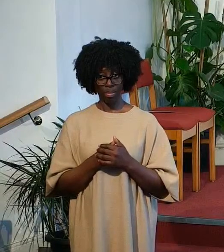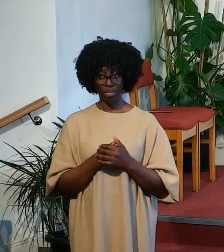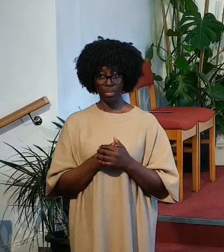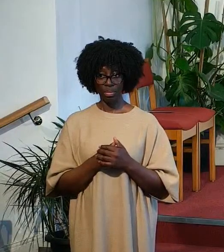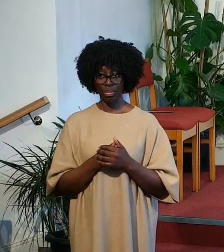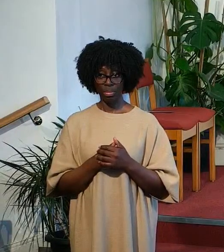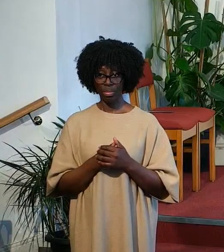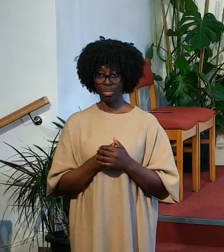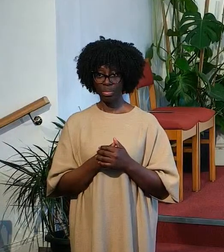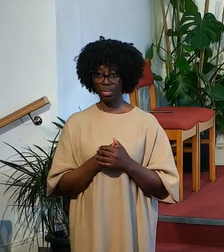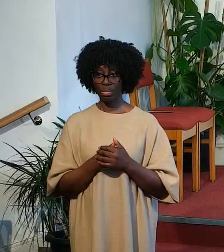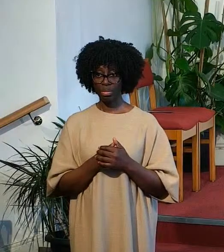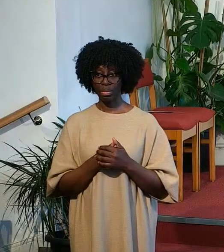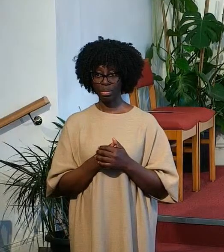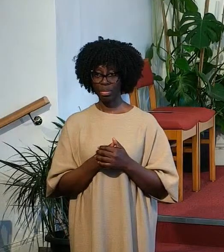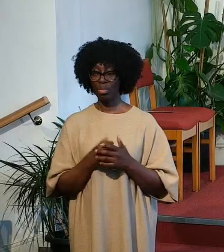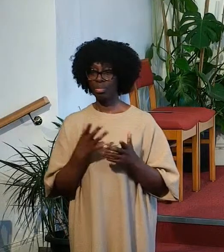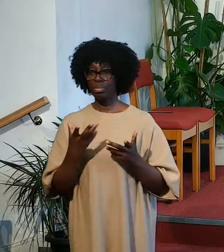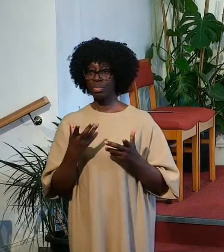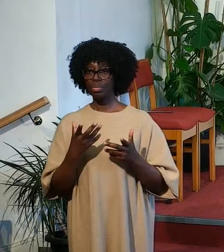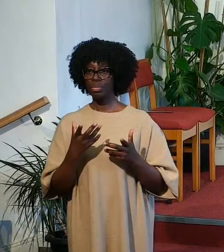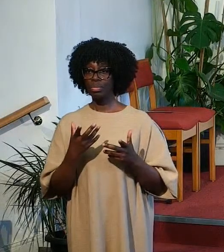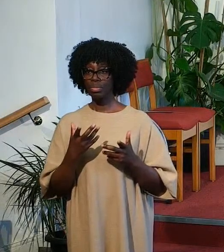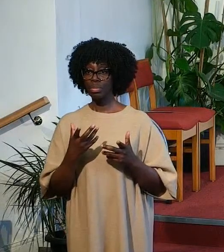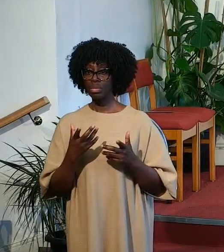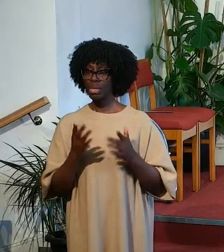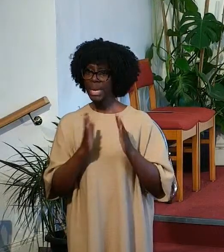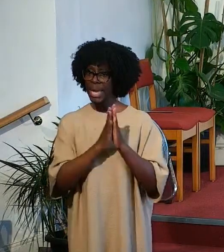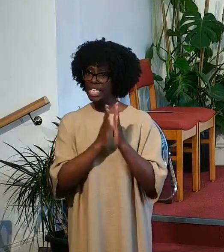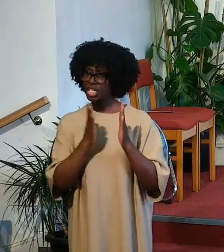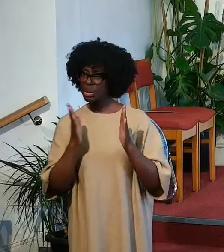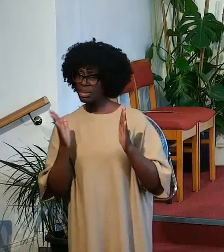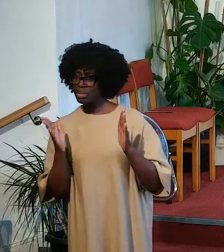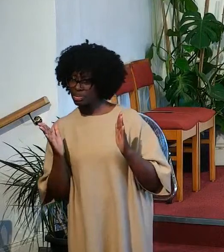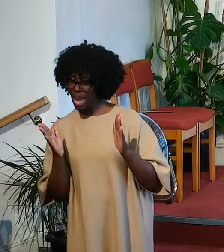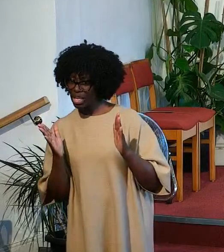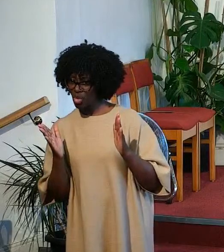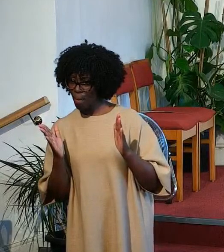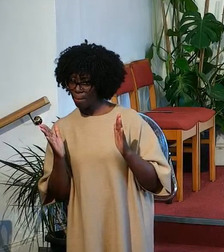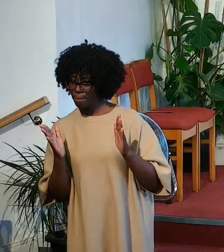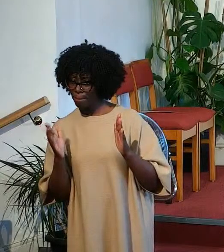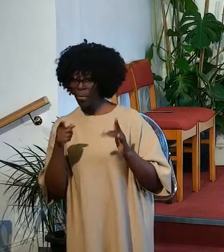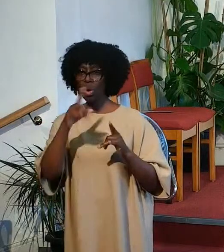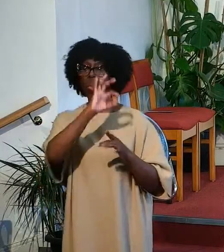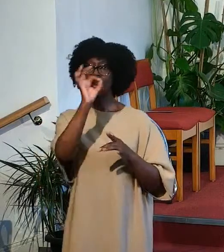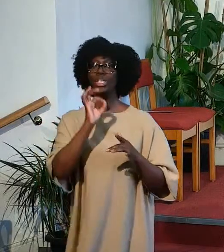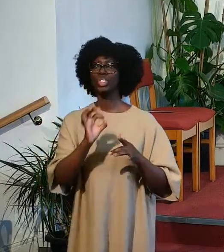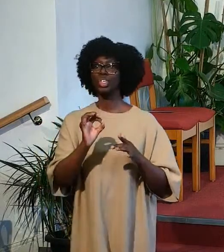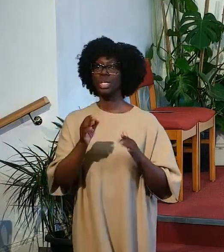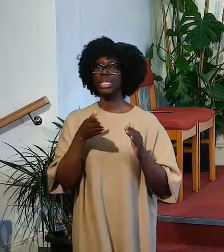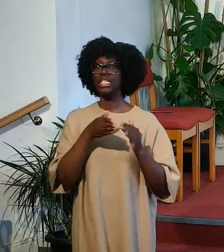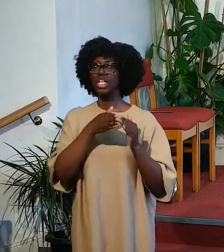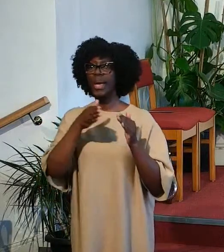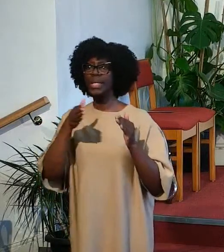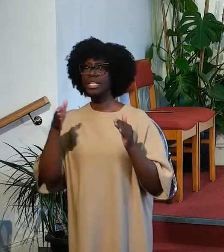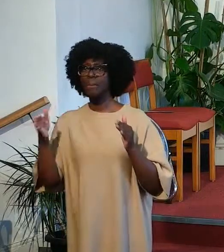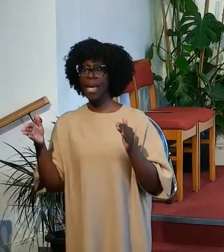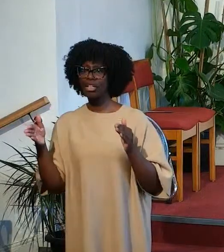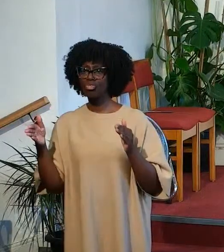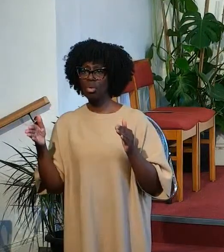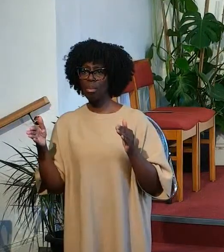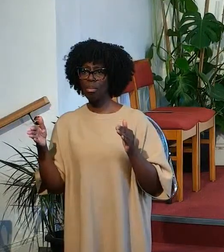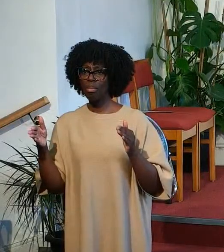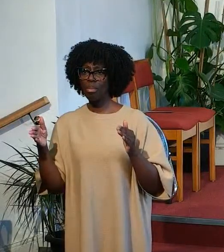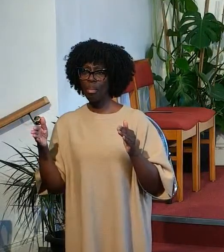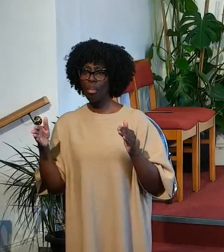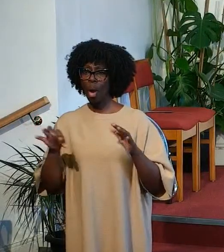into the garden. Is there a spectrum of GDD as well then? Because Hannah, she's at a certain